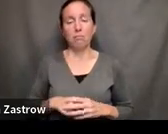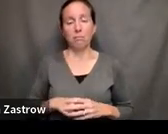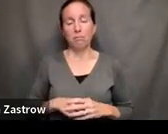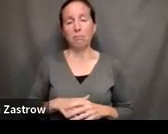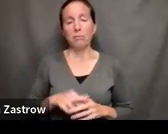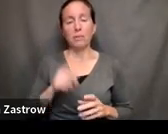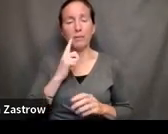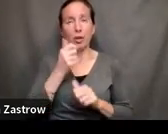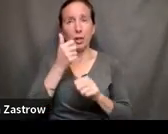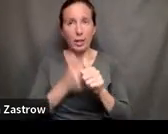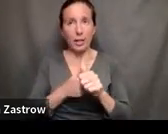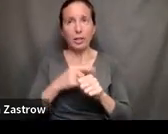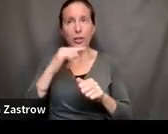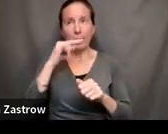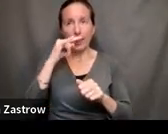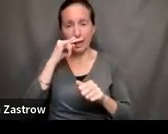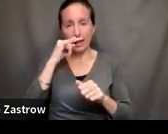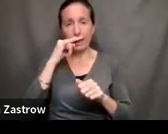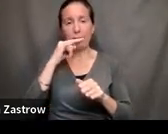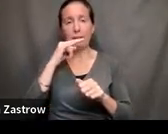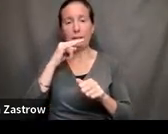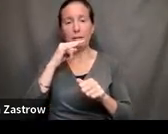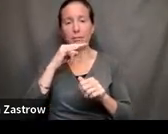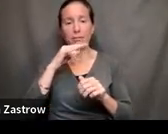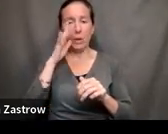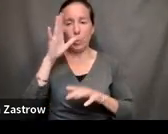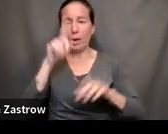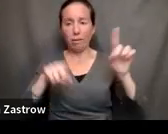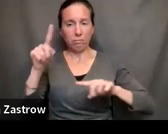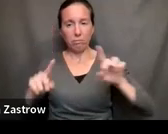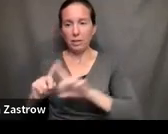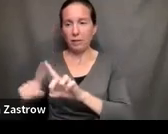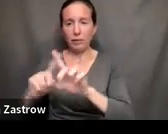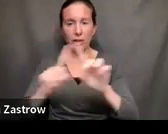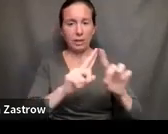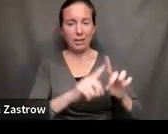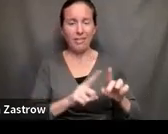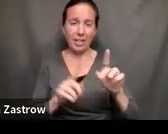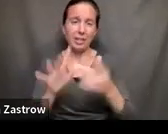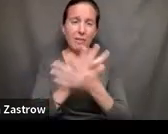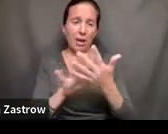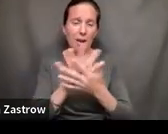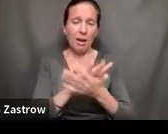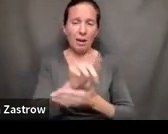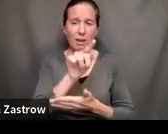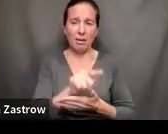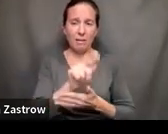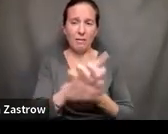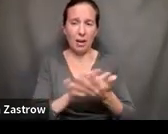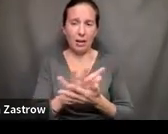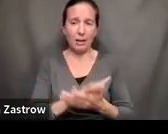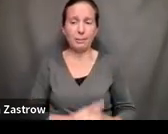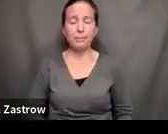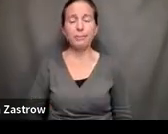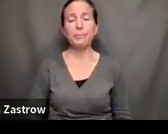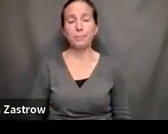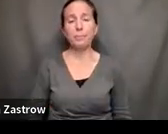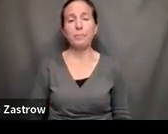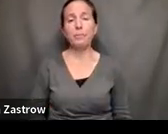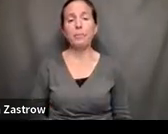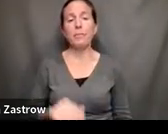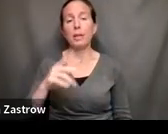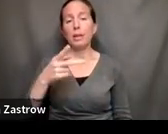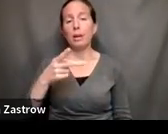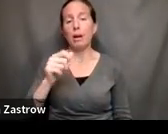for different children, right? They're just too vague. They're not really, they're not defined. So I took participate in group